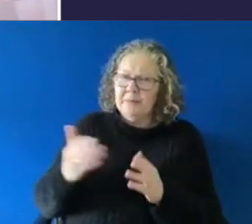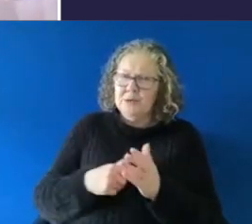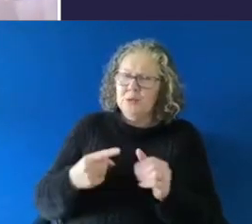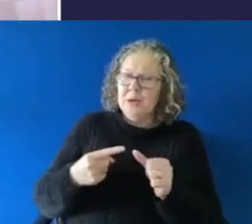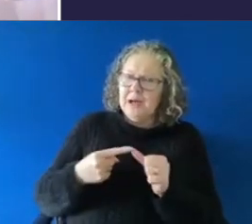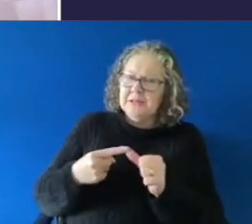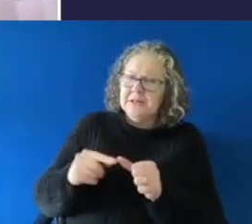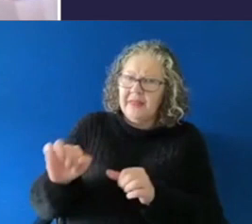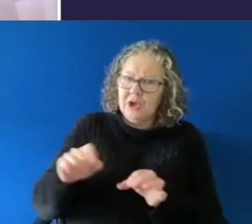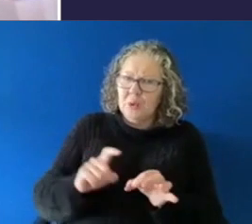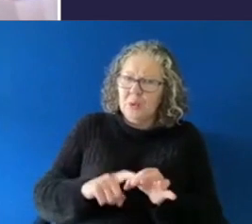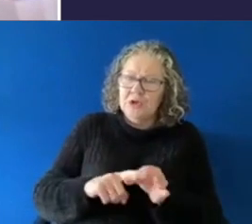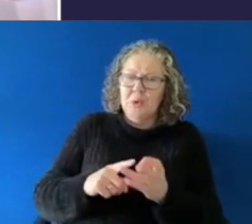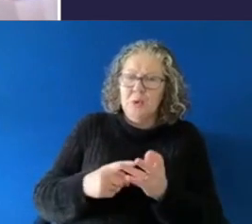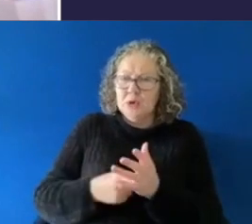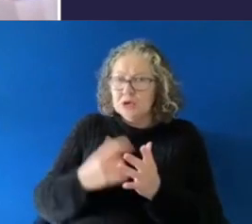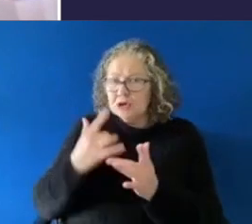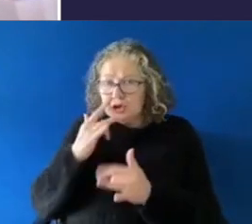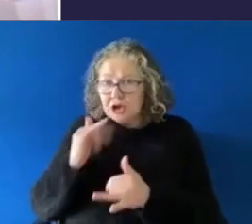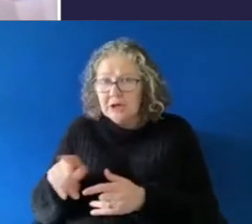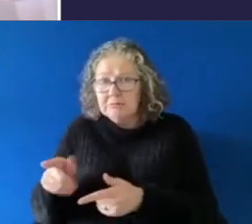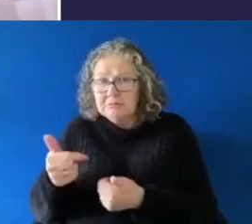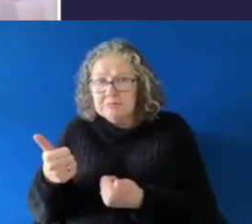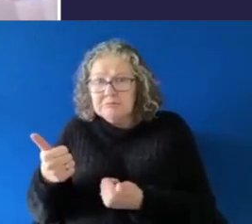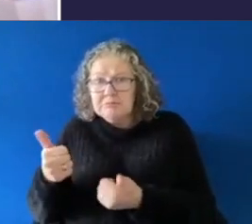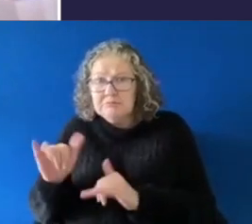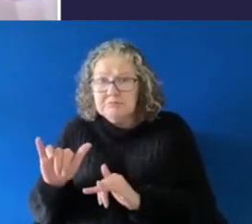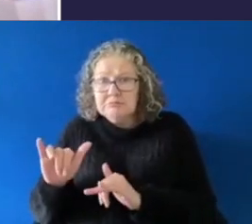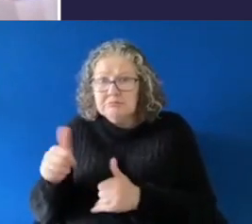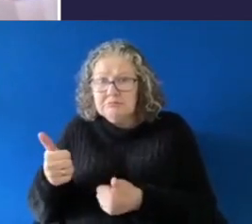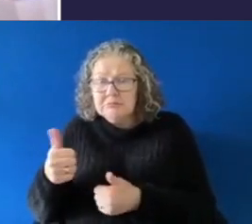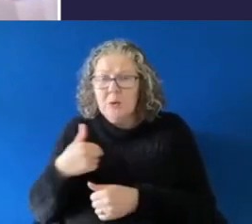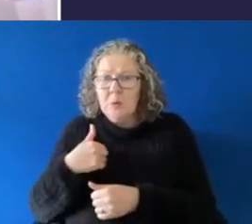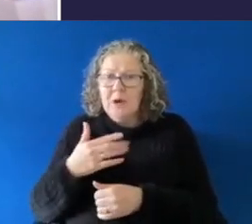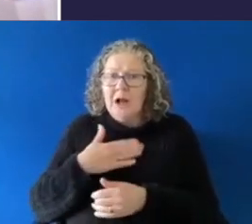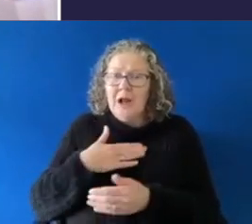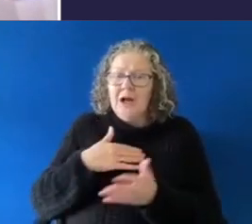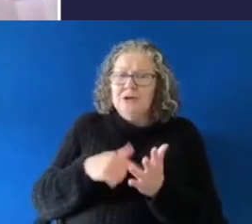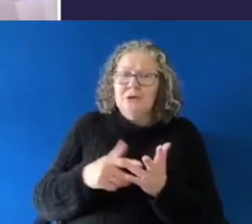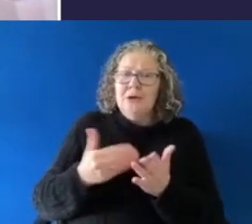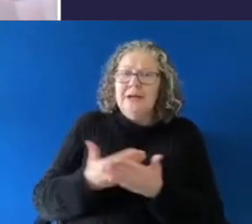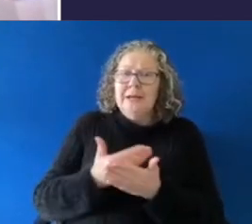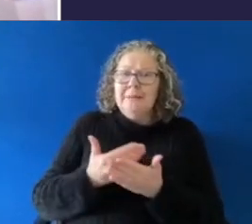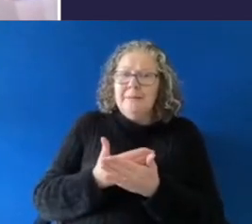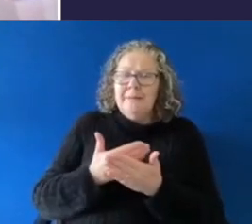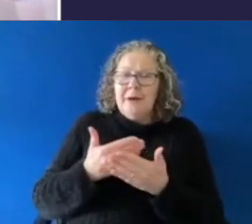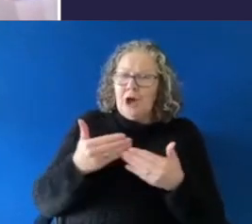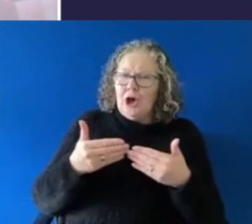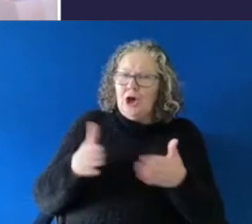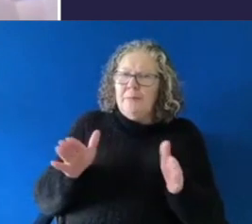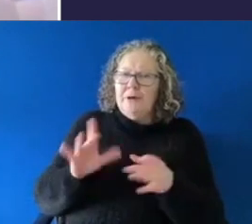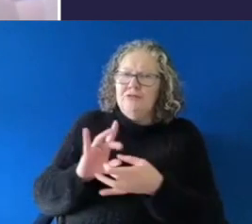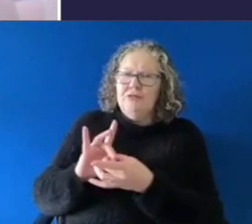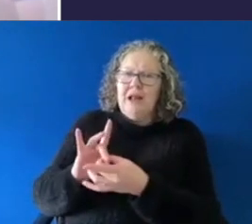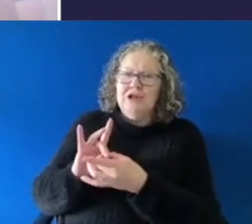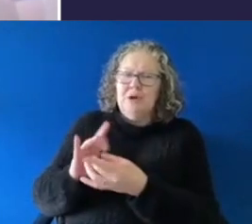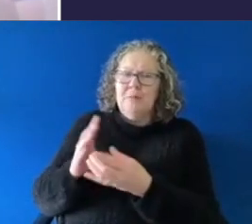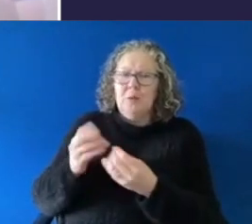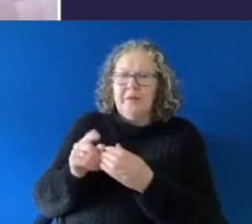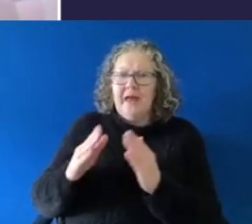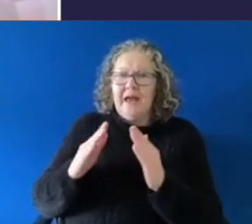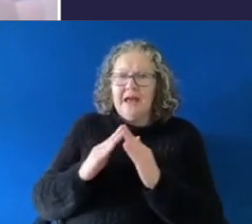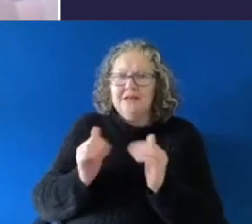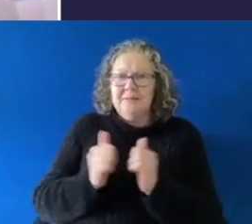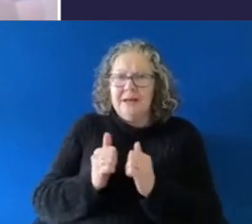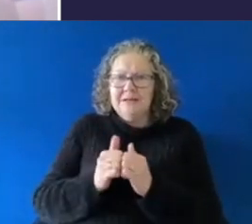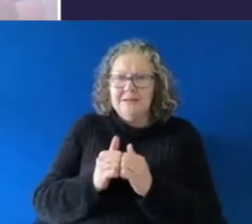to check in, how are you doing? We like to keep an open relationship with the housemates. In